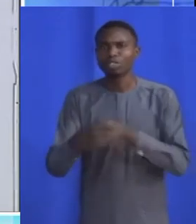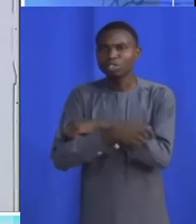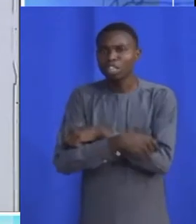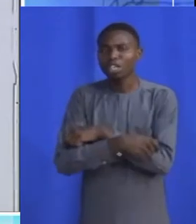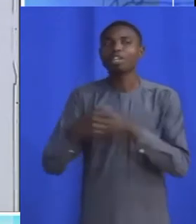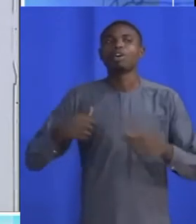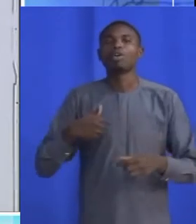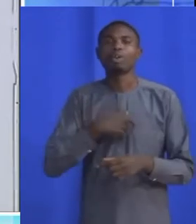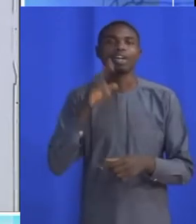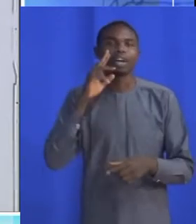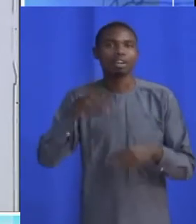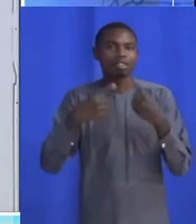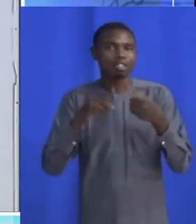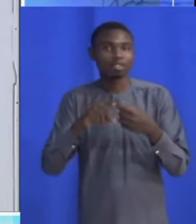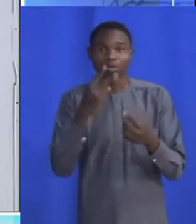respected.